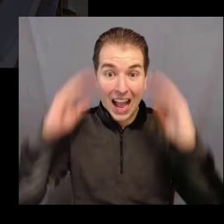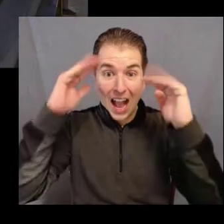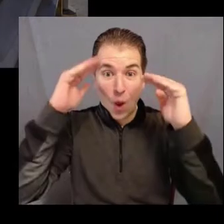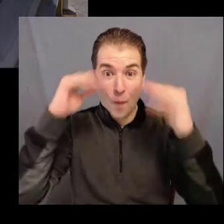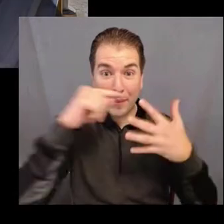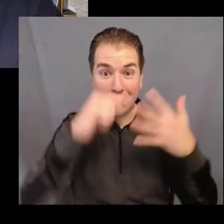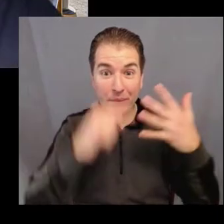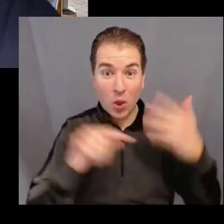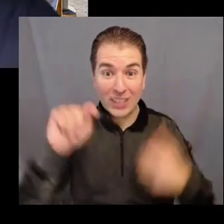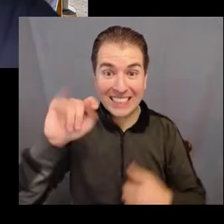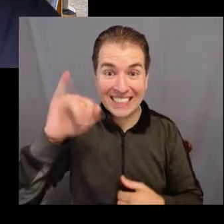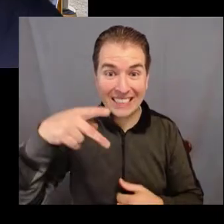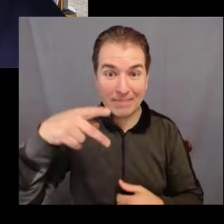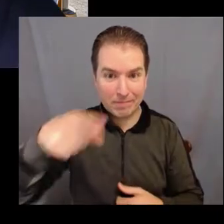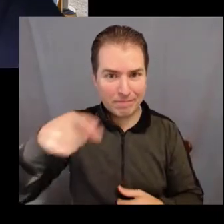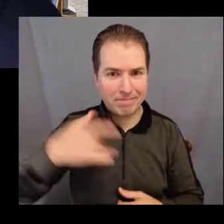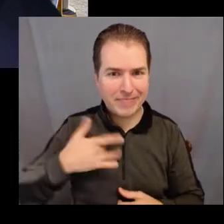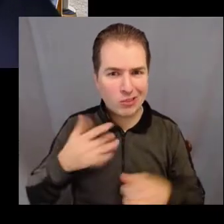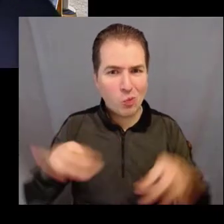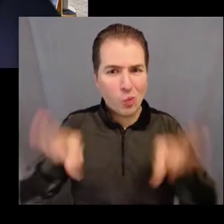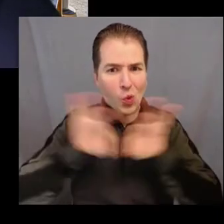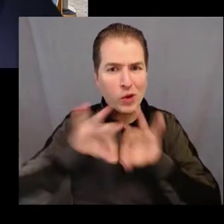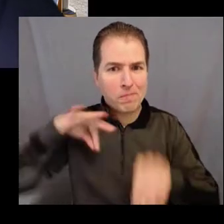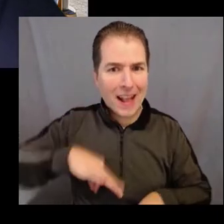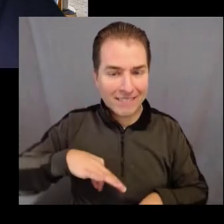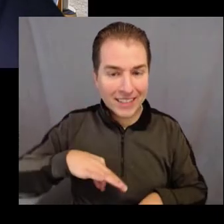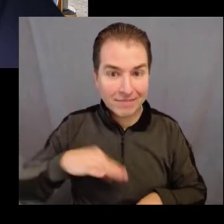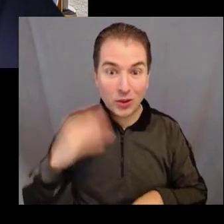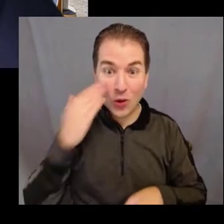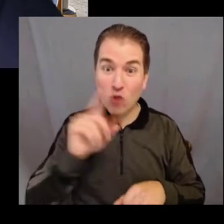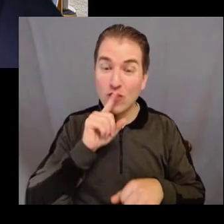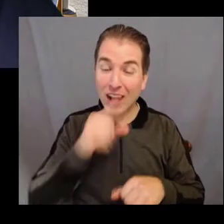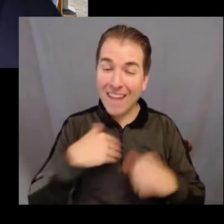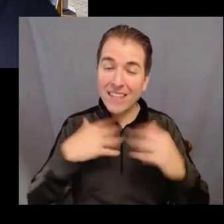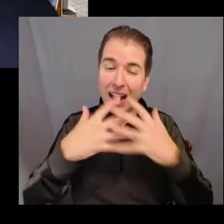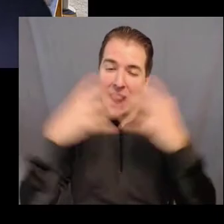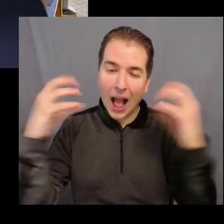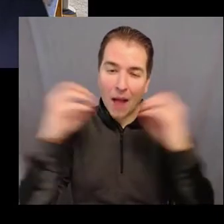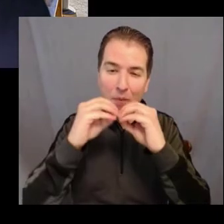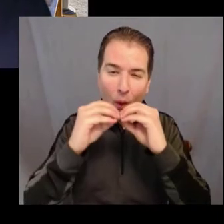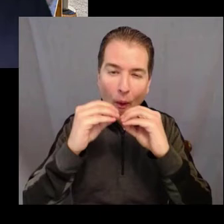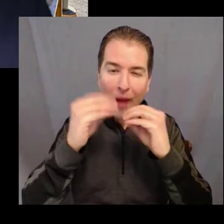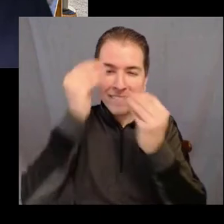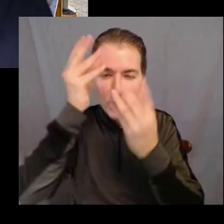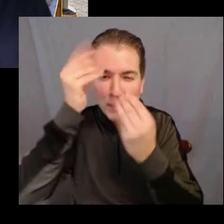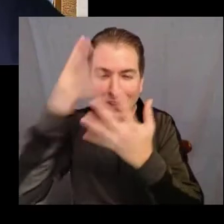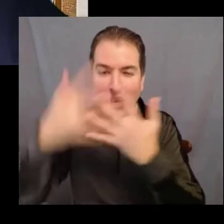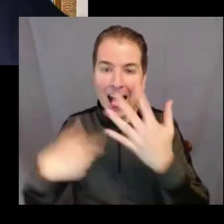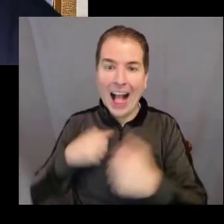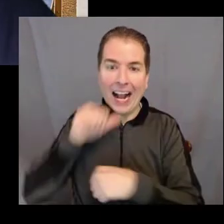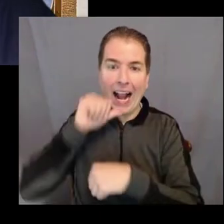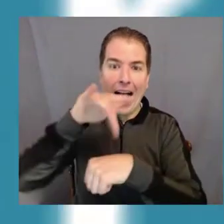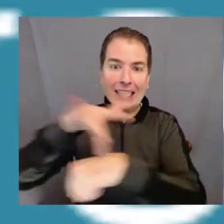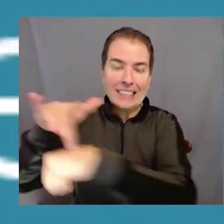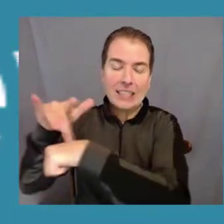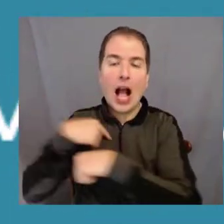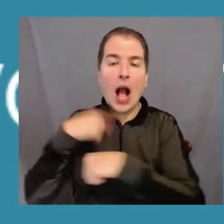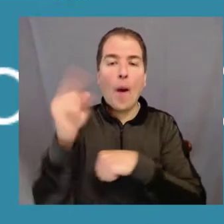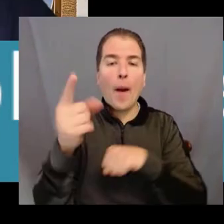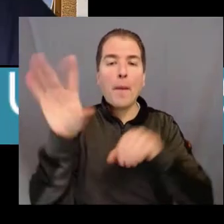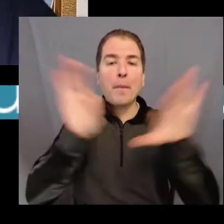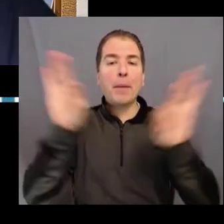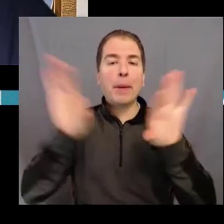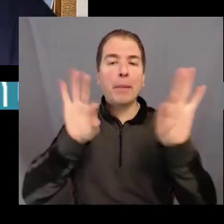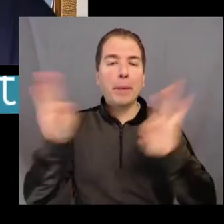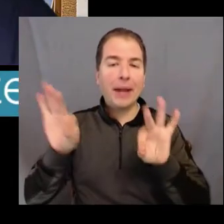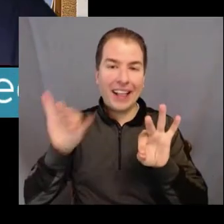I hope these 10 tips were useful. There's obviously a lot more to being a manufacturer's rep than I covered. These are the very basics and the ones